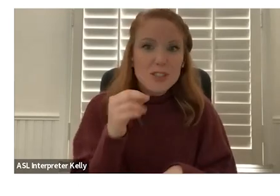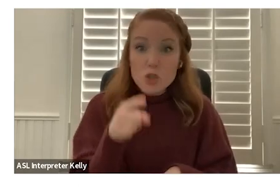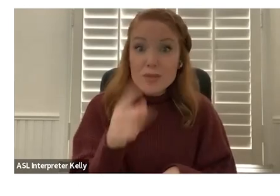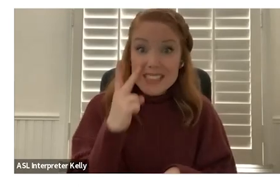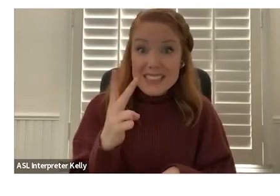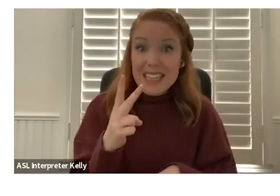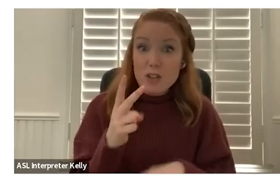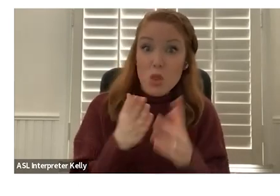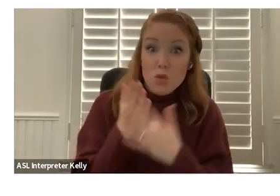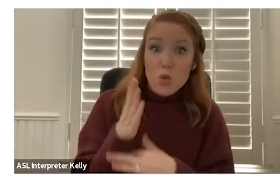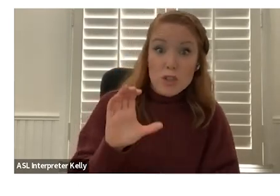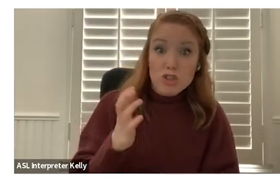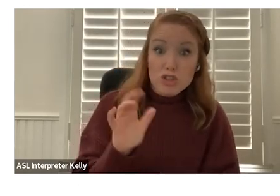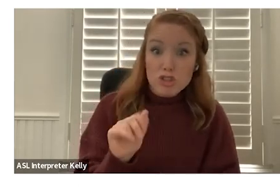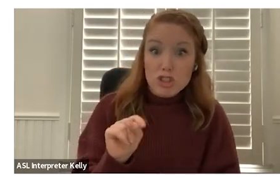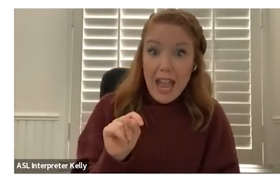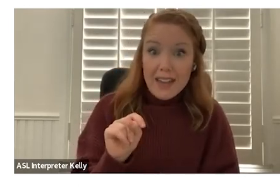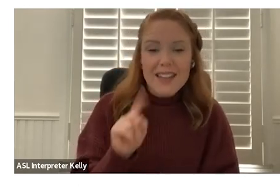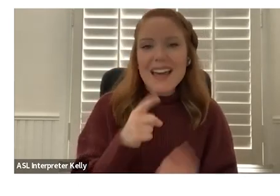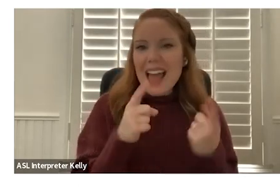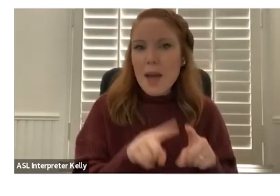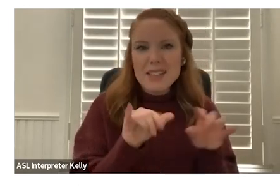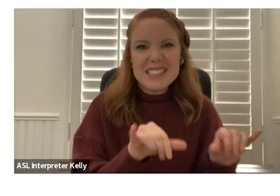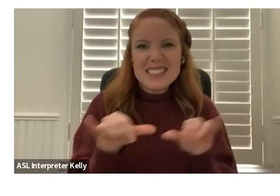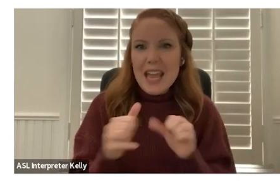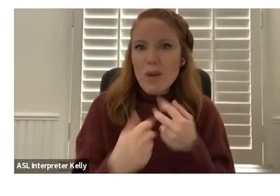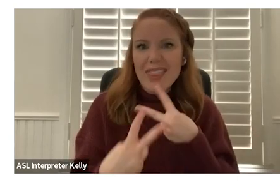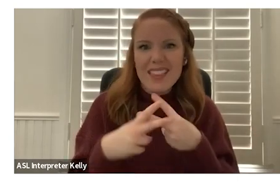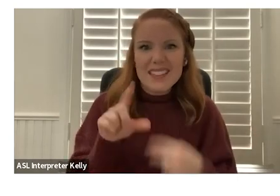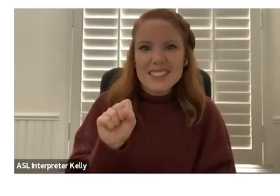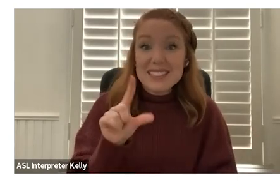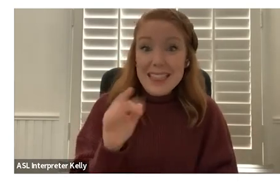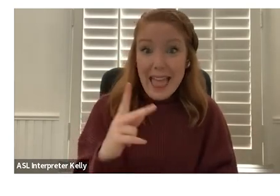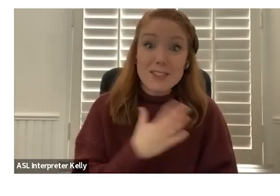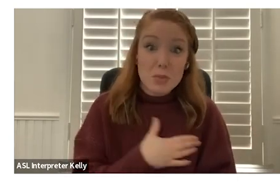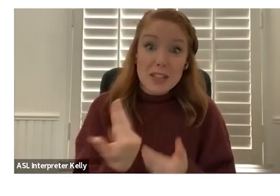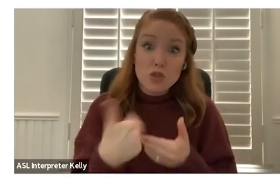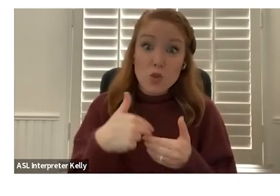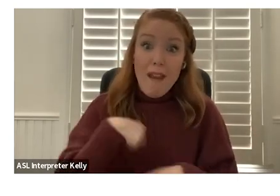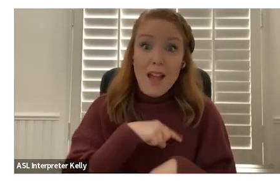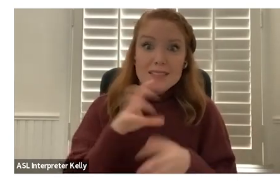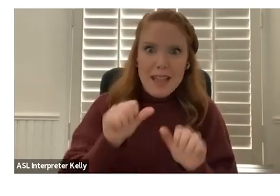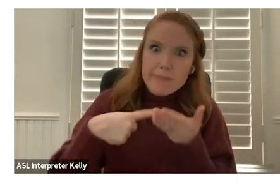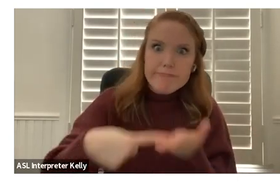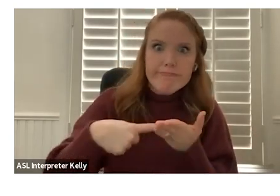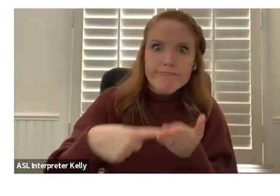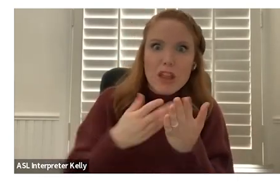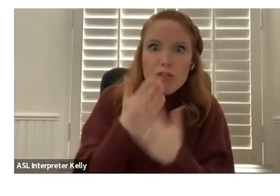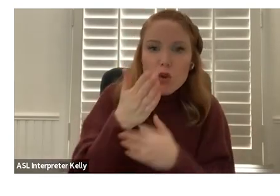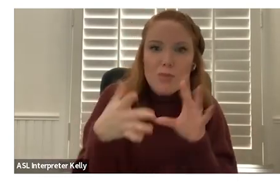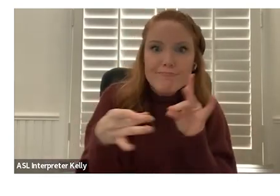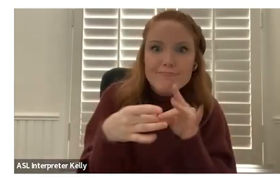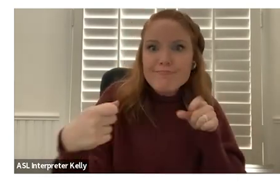course you recommend? Everything Slow Factory does is a great way to start. You know, I